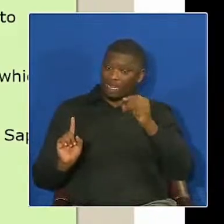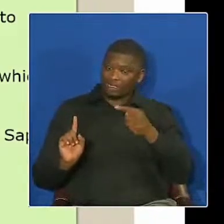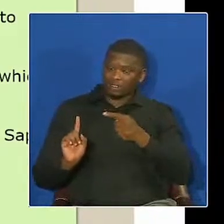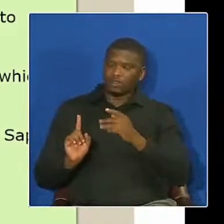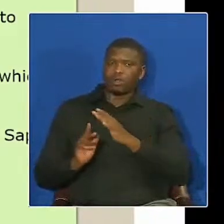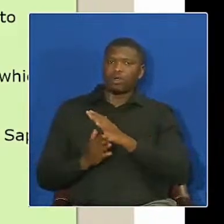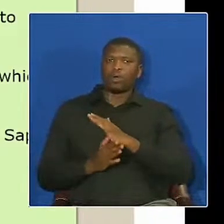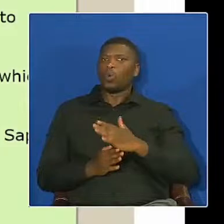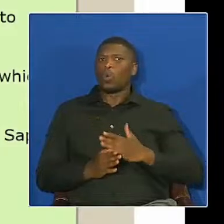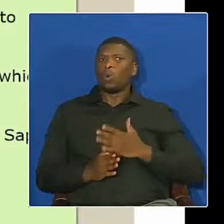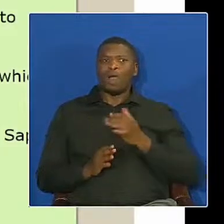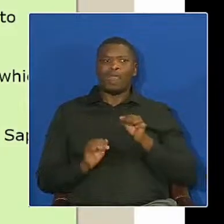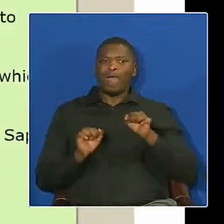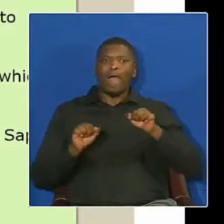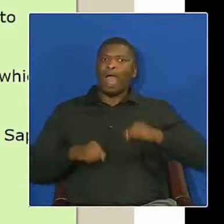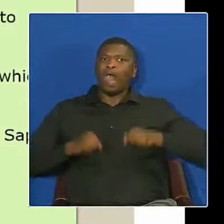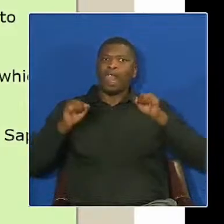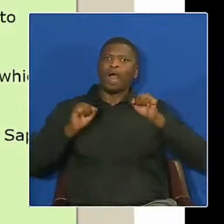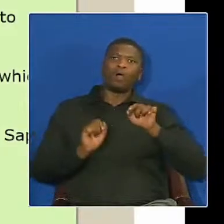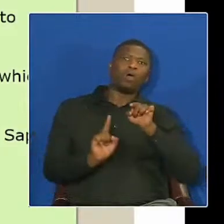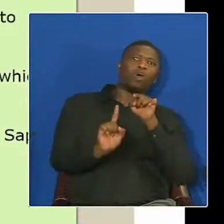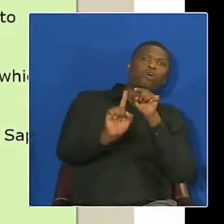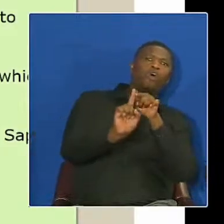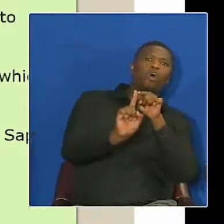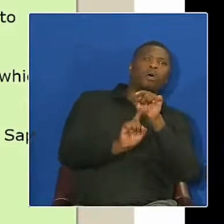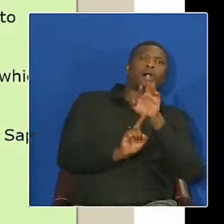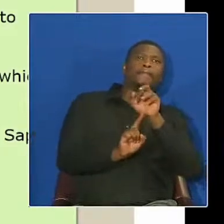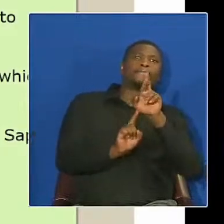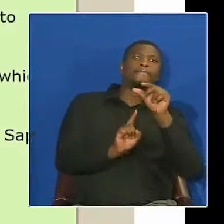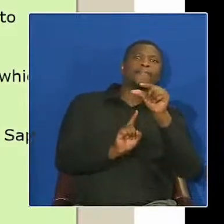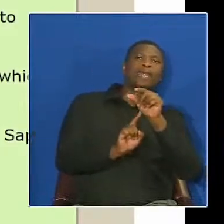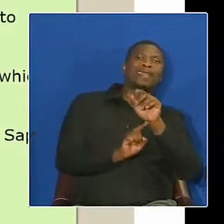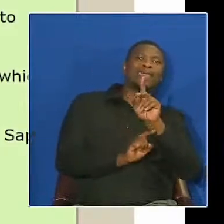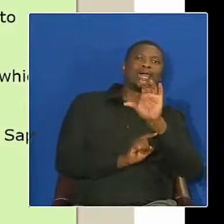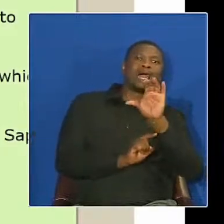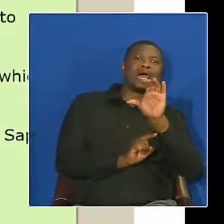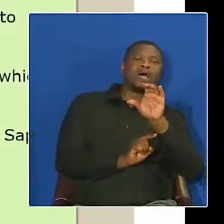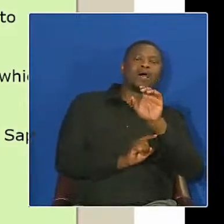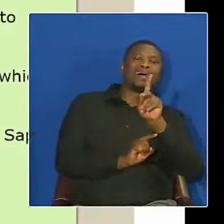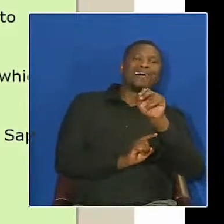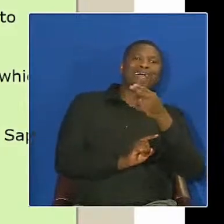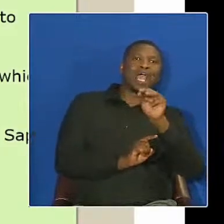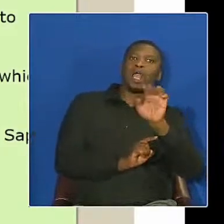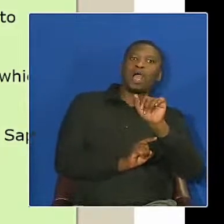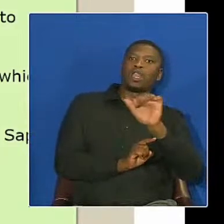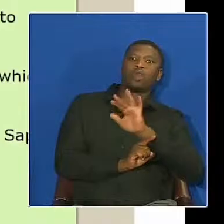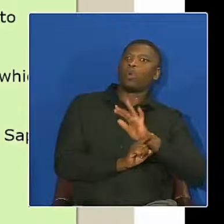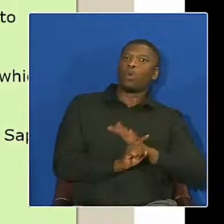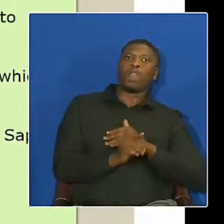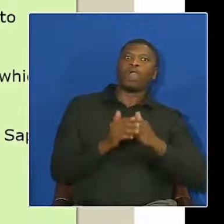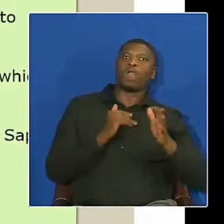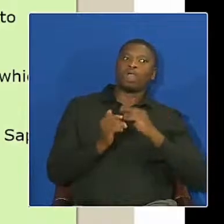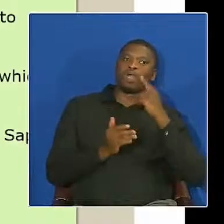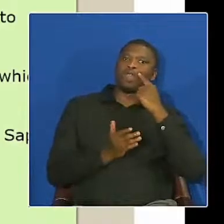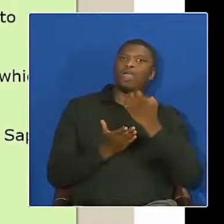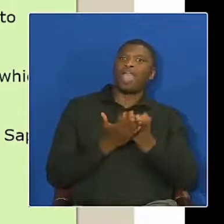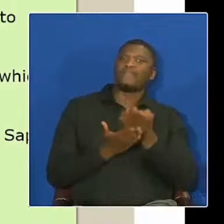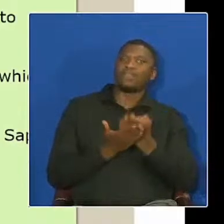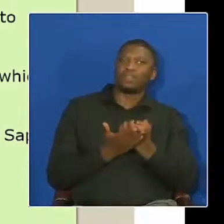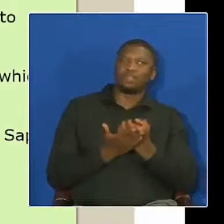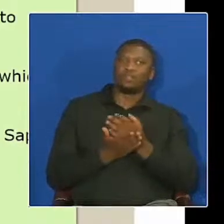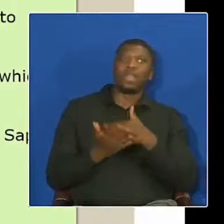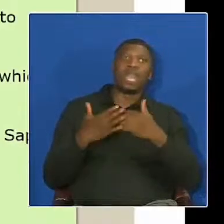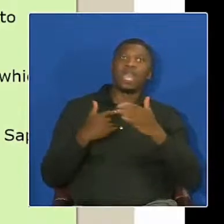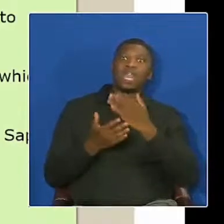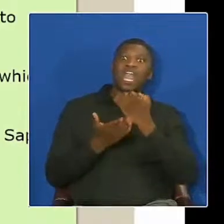not allow Khan to have any representative present during the departmental trial and will be